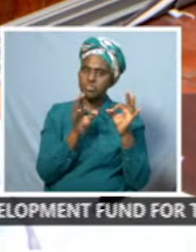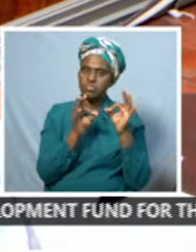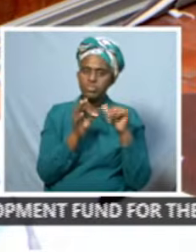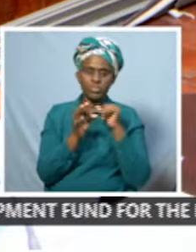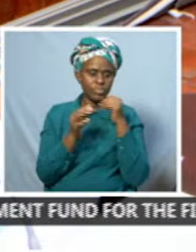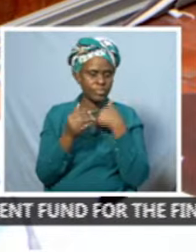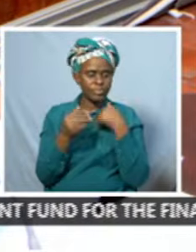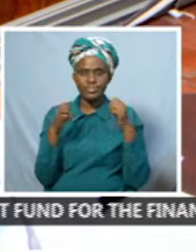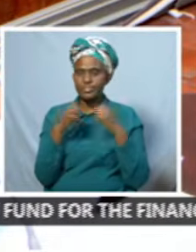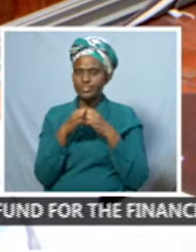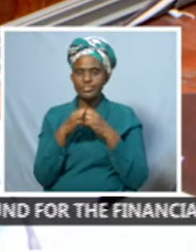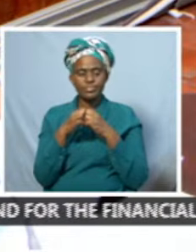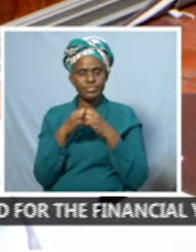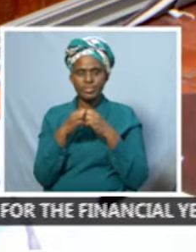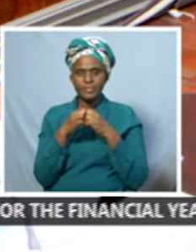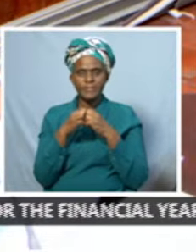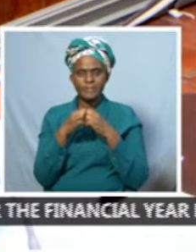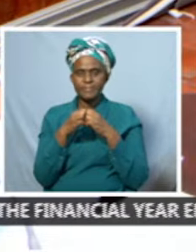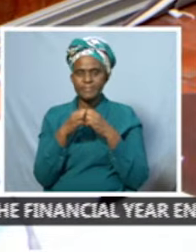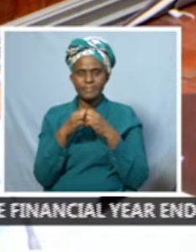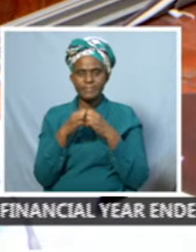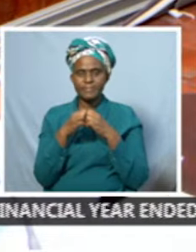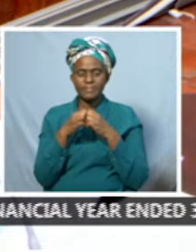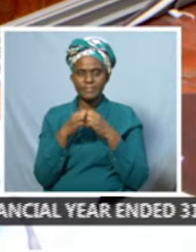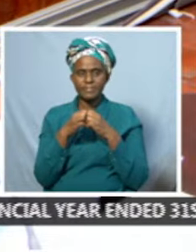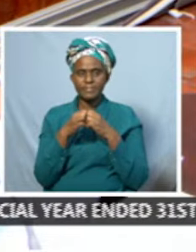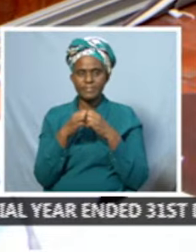have the bank,